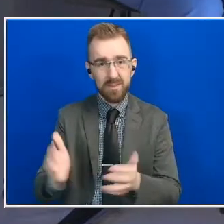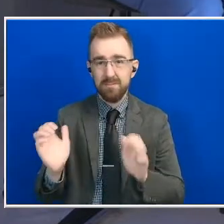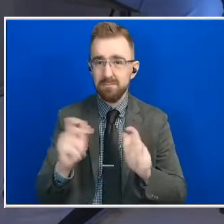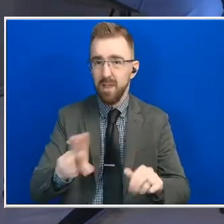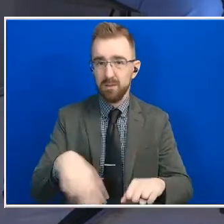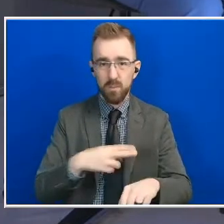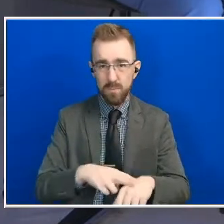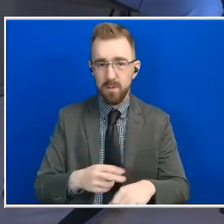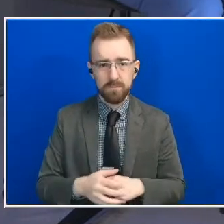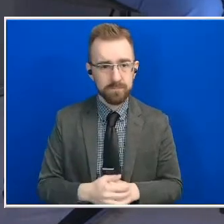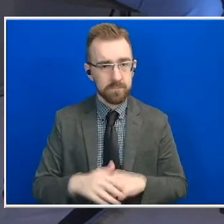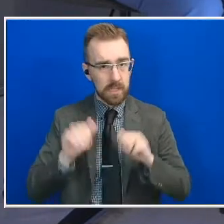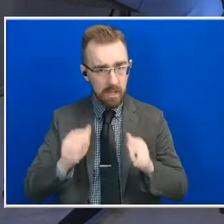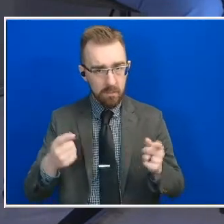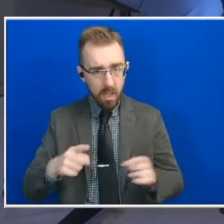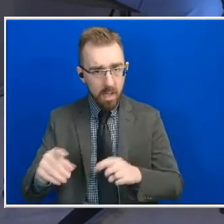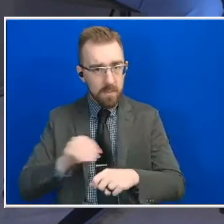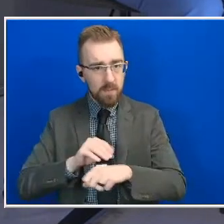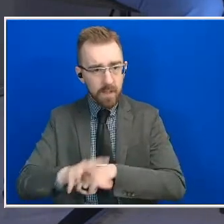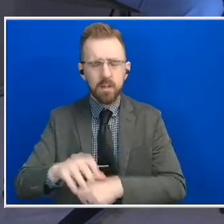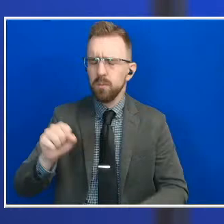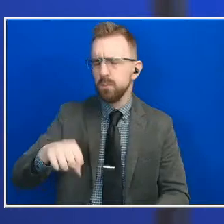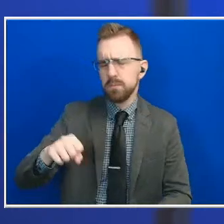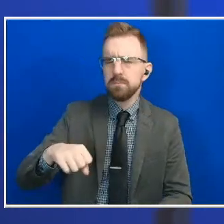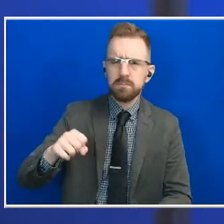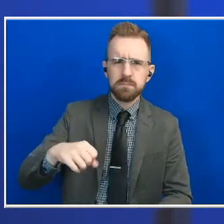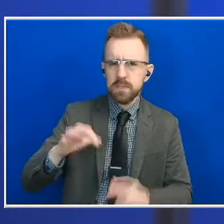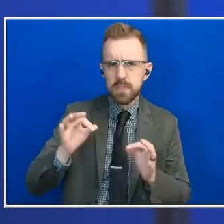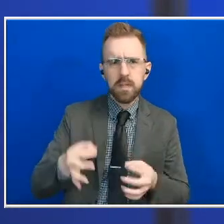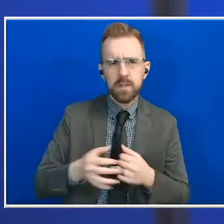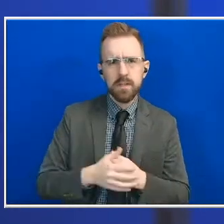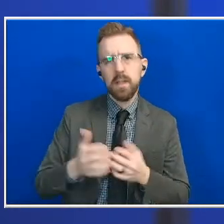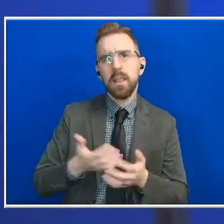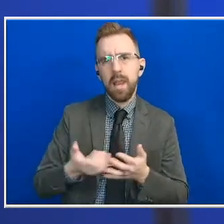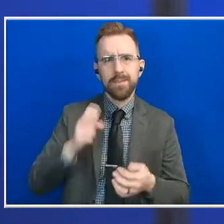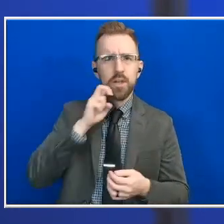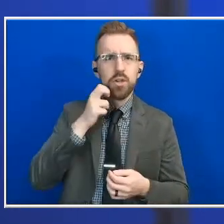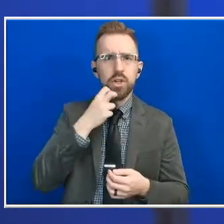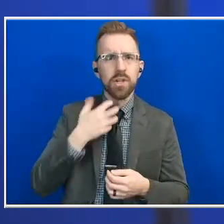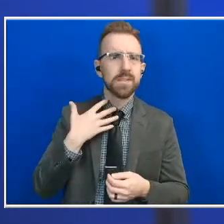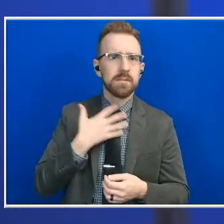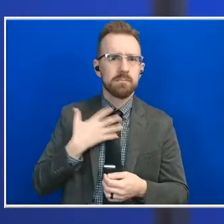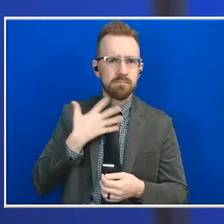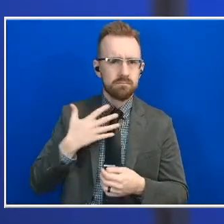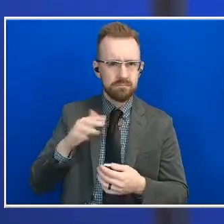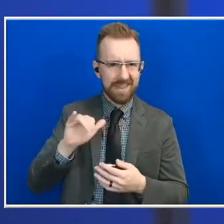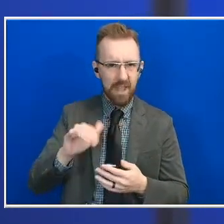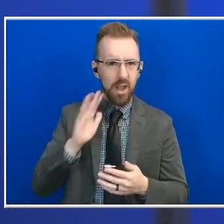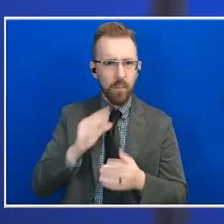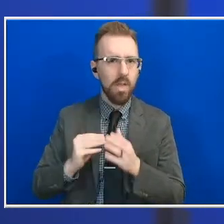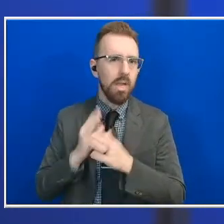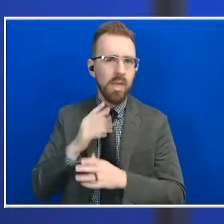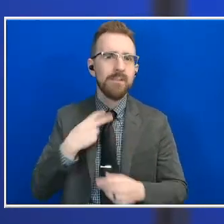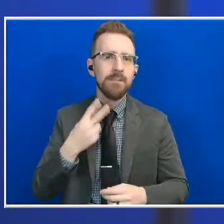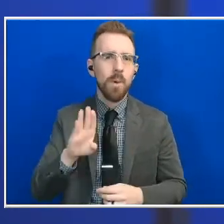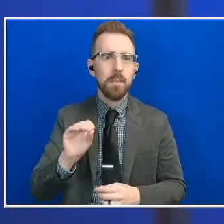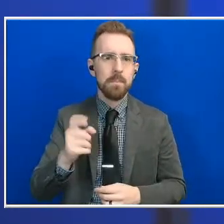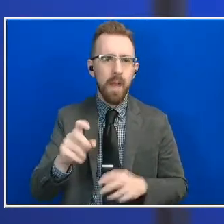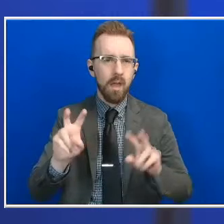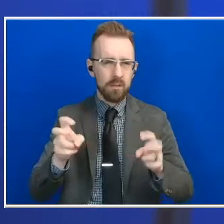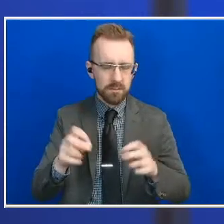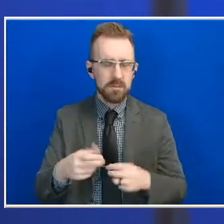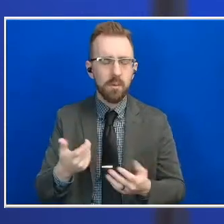that affect? Oh, yes, absolutely. Very much so? There's a lot of nerves that live around the thyroid that go to the voice box. And so most of the time people have